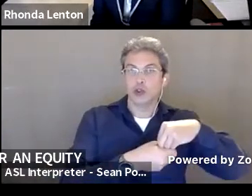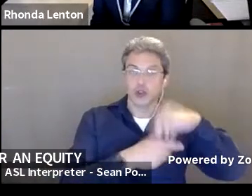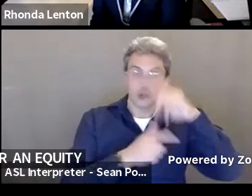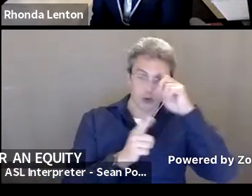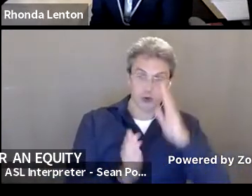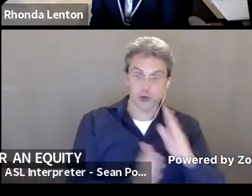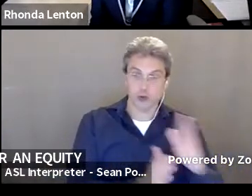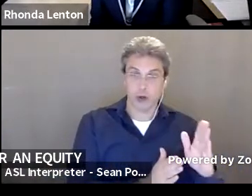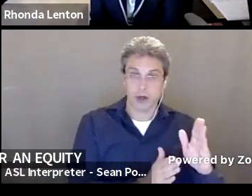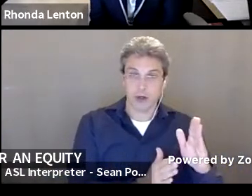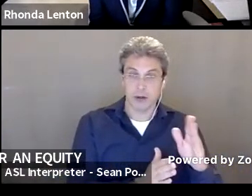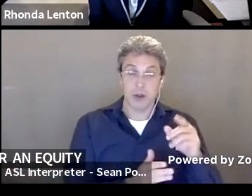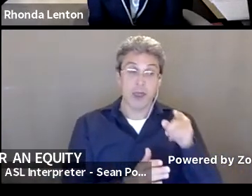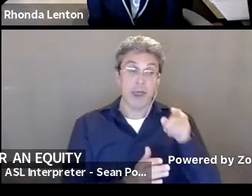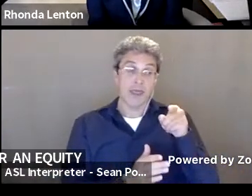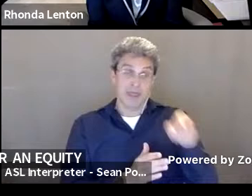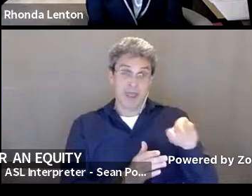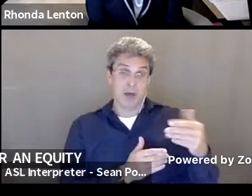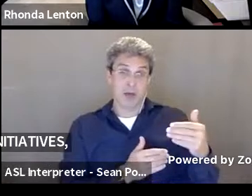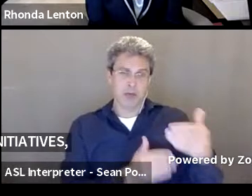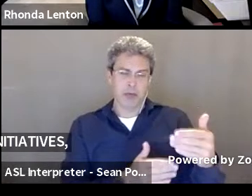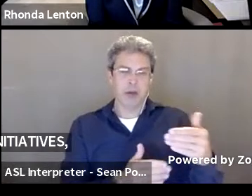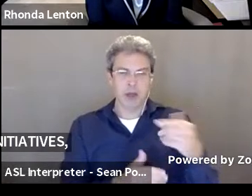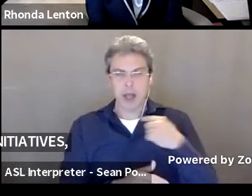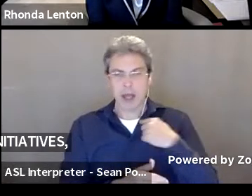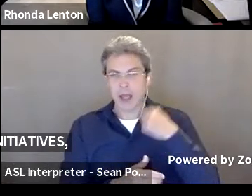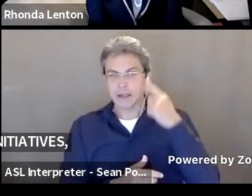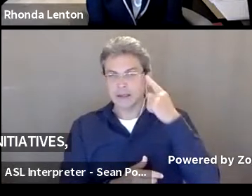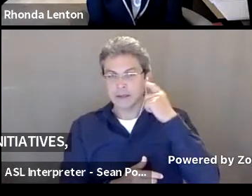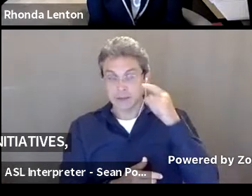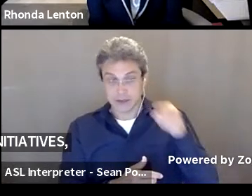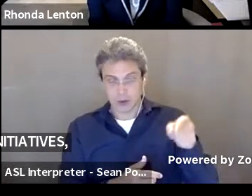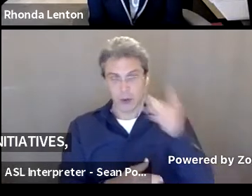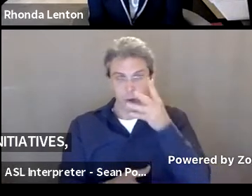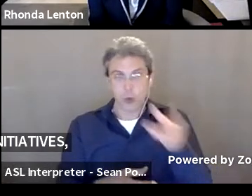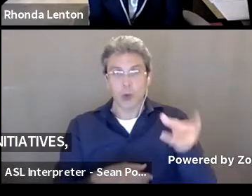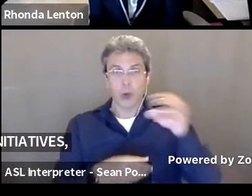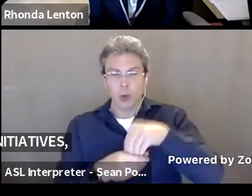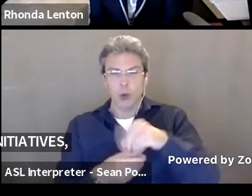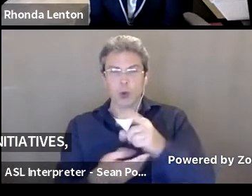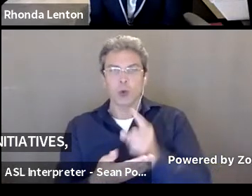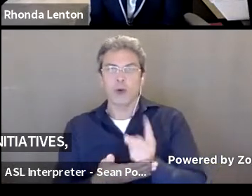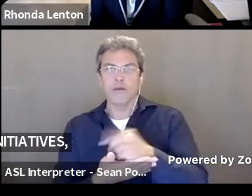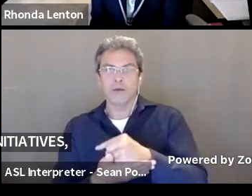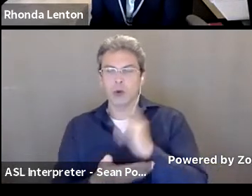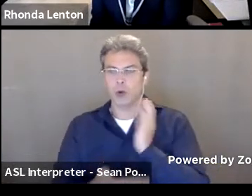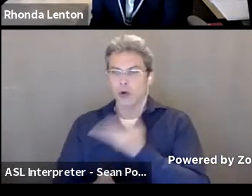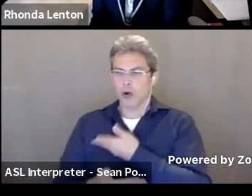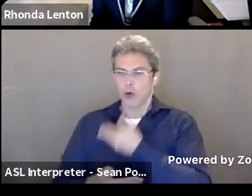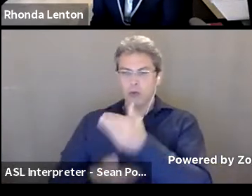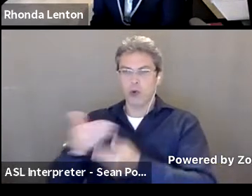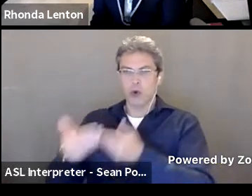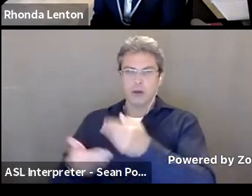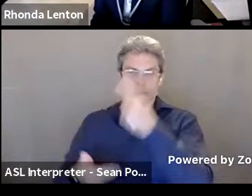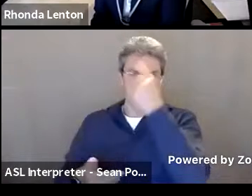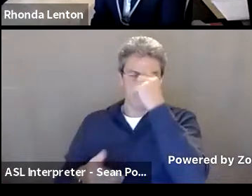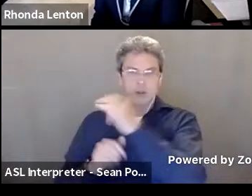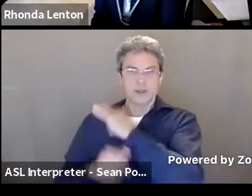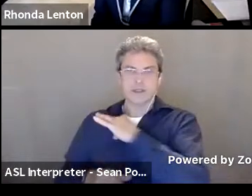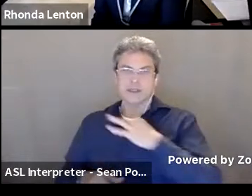would be a review of staff recruitment selection processes as well that will be